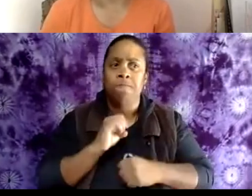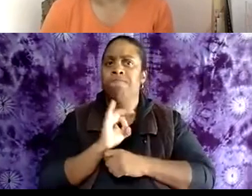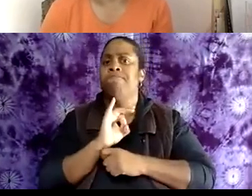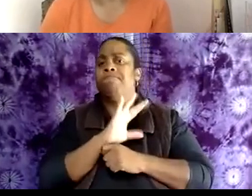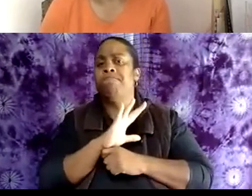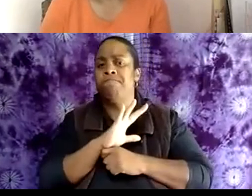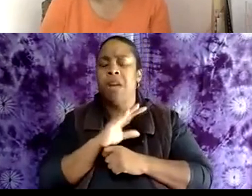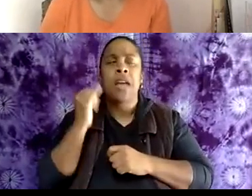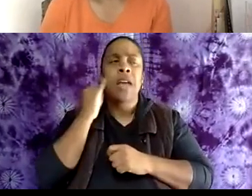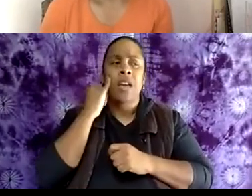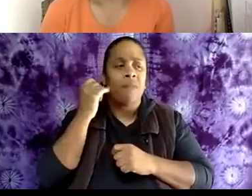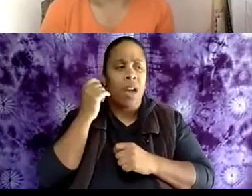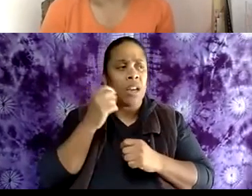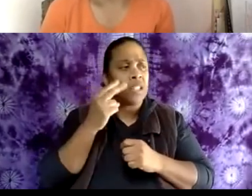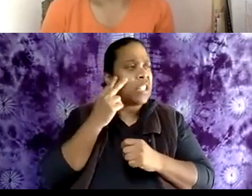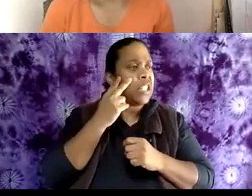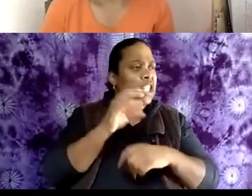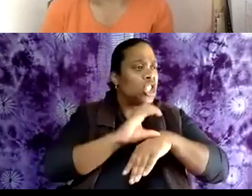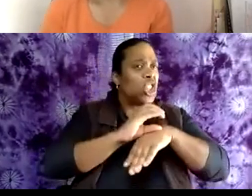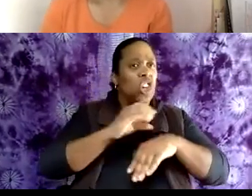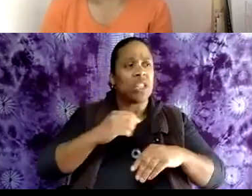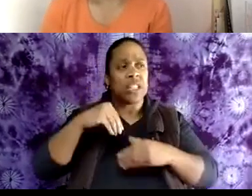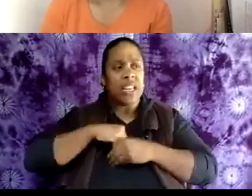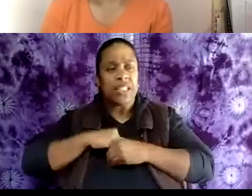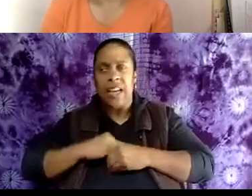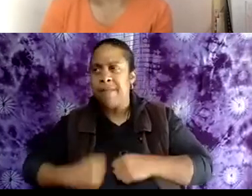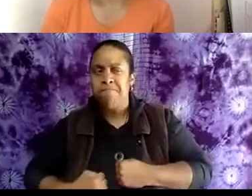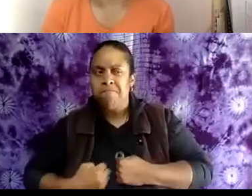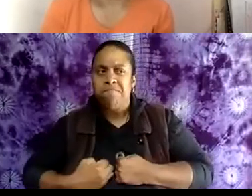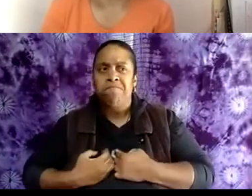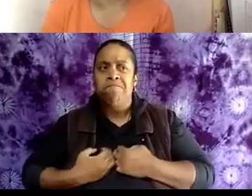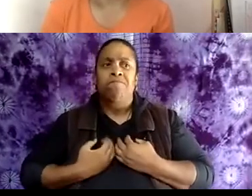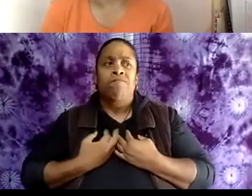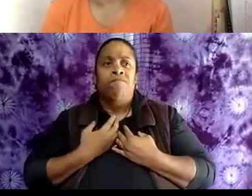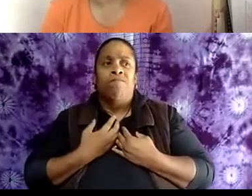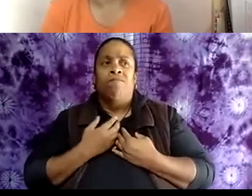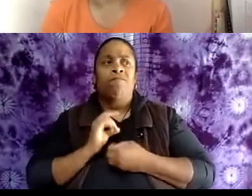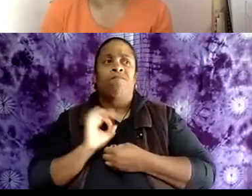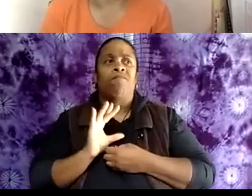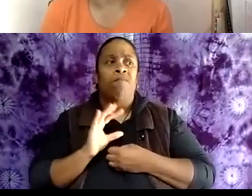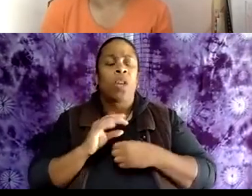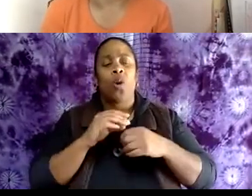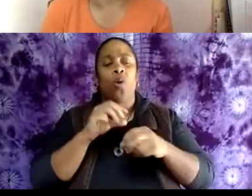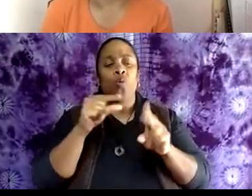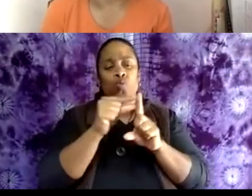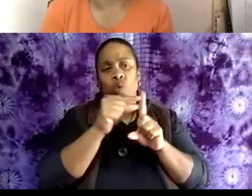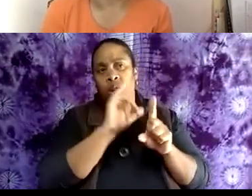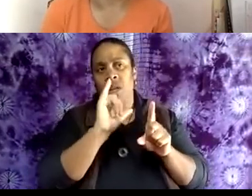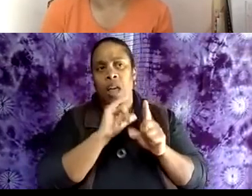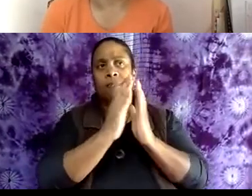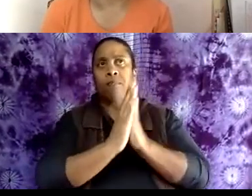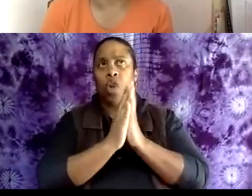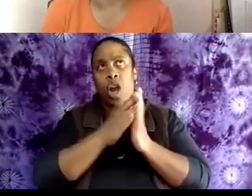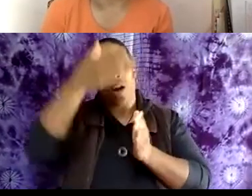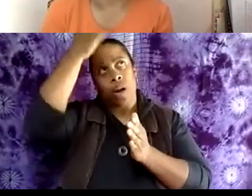this animosity, antipathy rise up in me. And words like prayer or God or